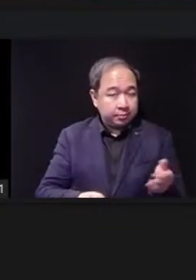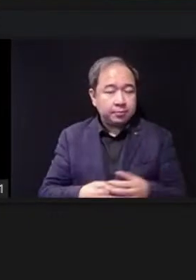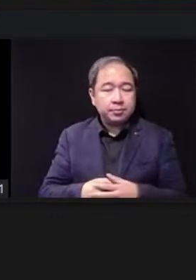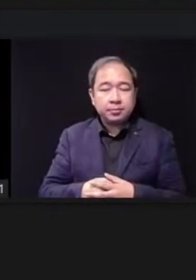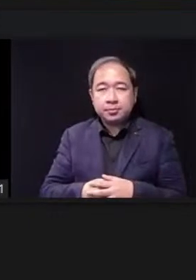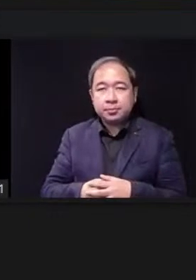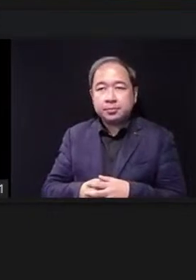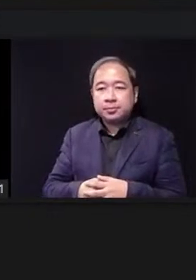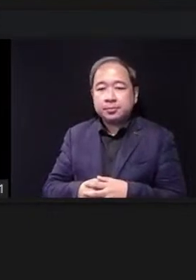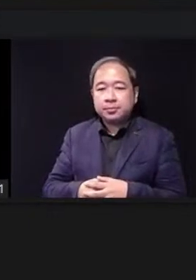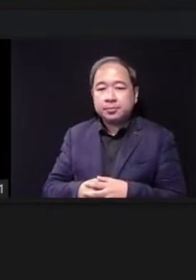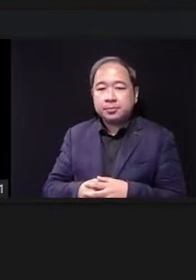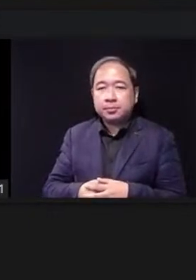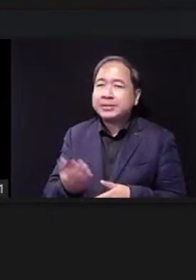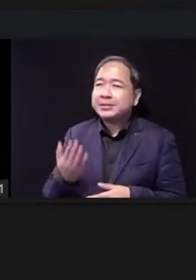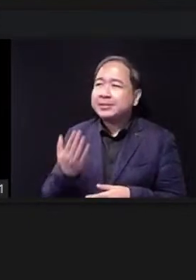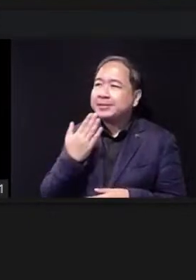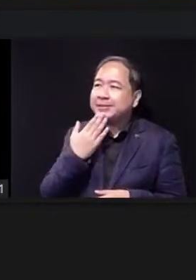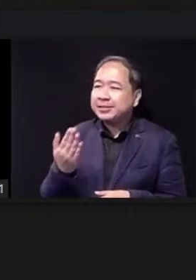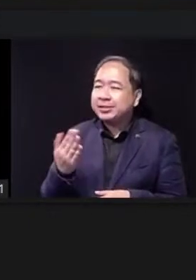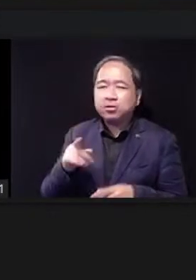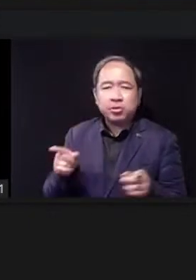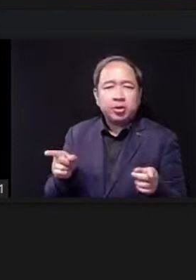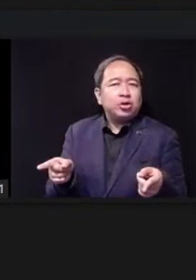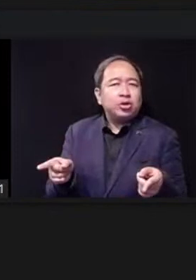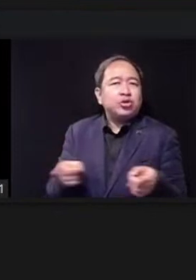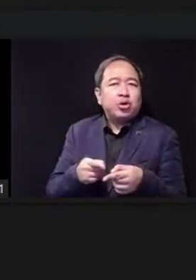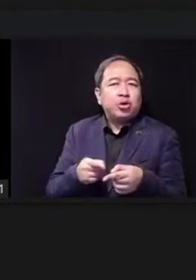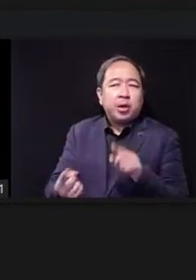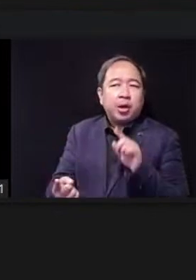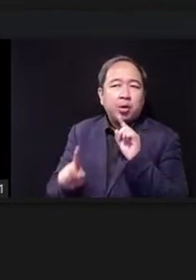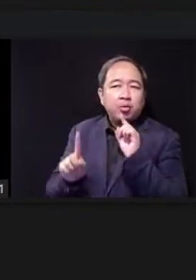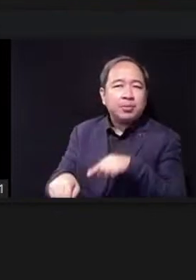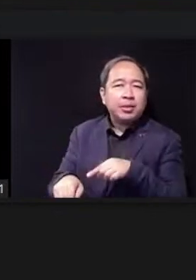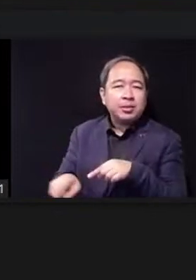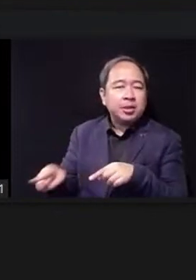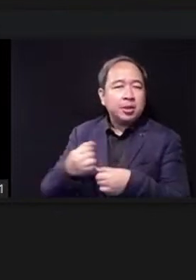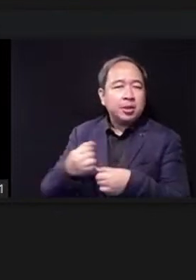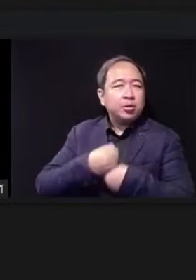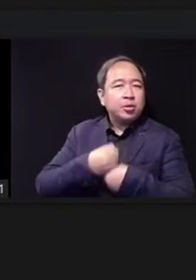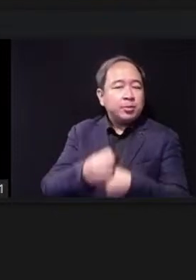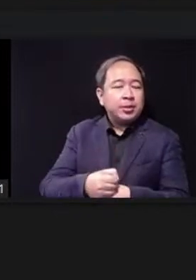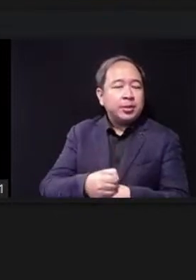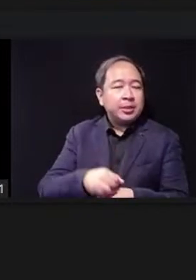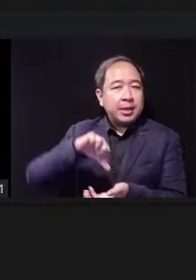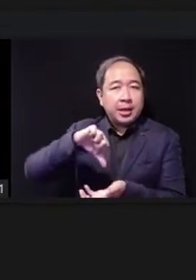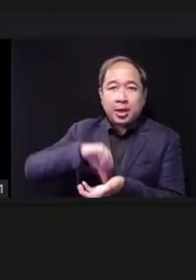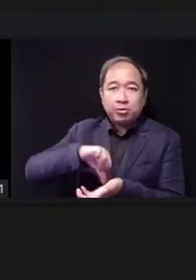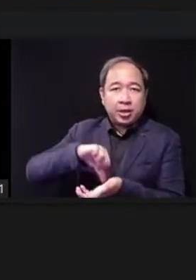Thank you so much. Just a quick reaction to my distinguished delegate from Iran. We